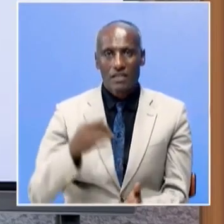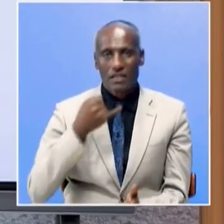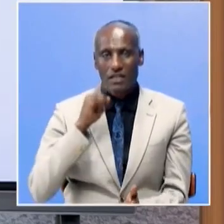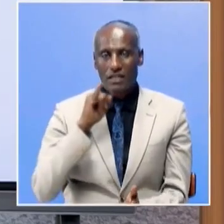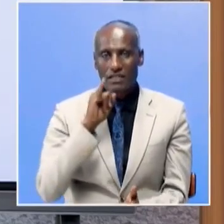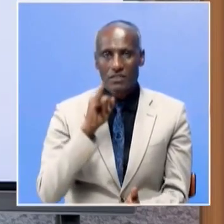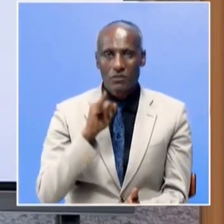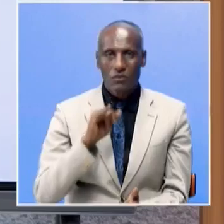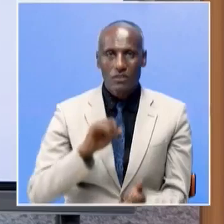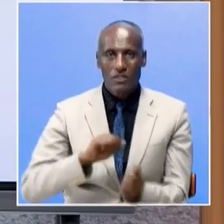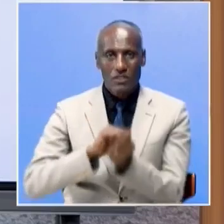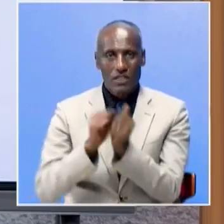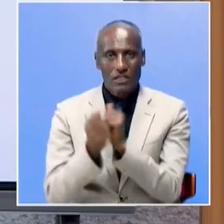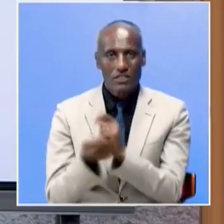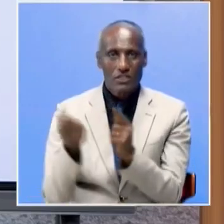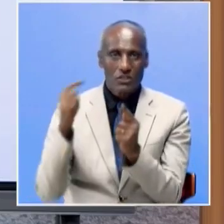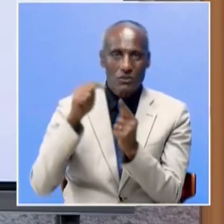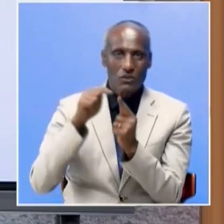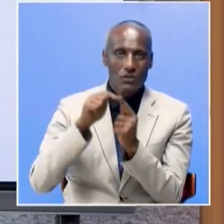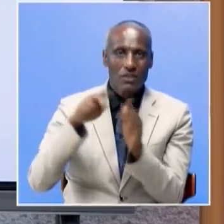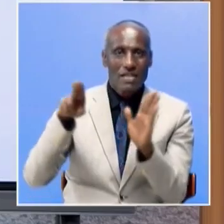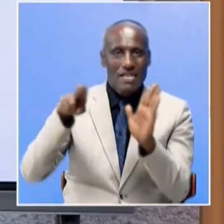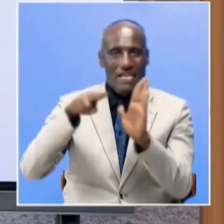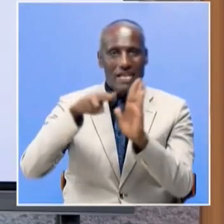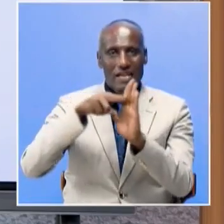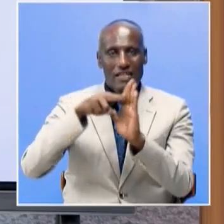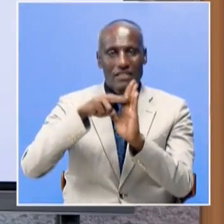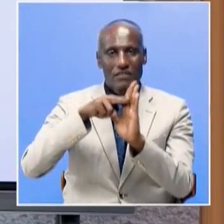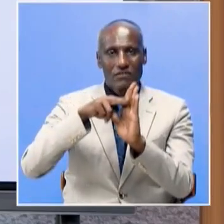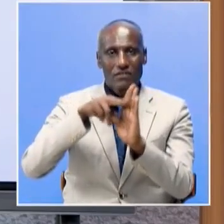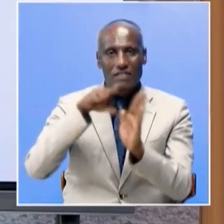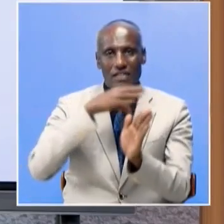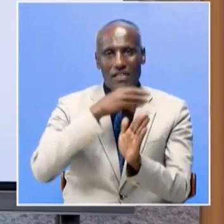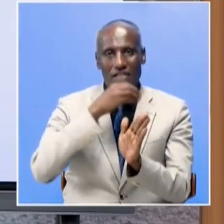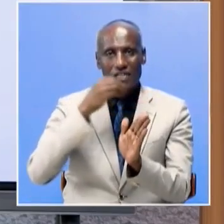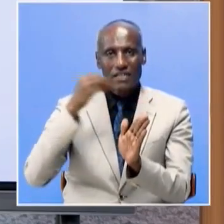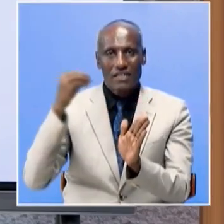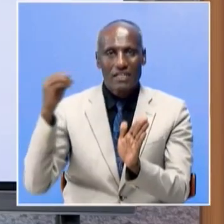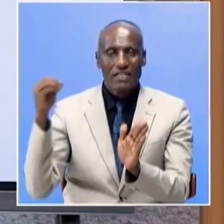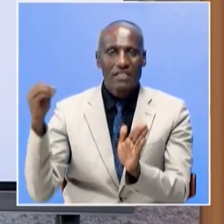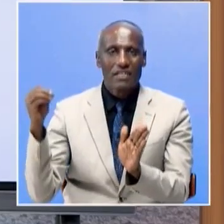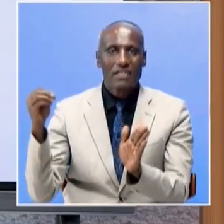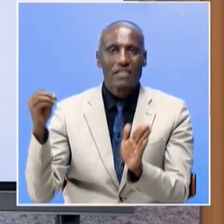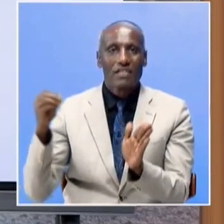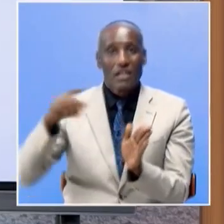we change them into positive, negative, and